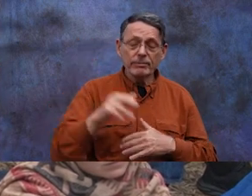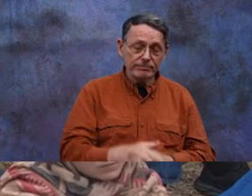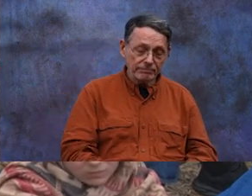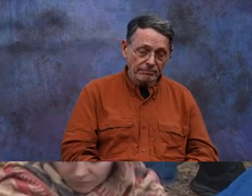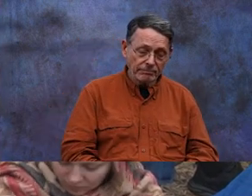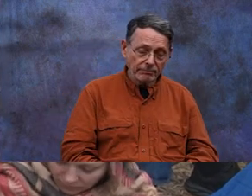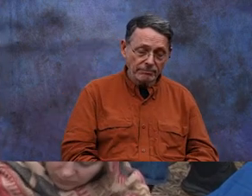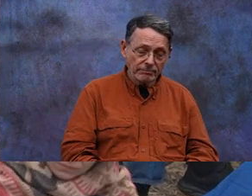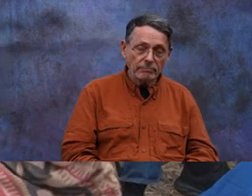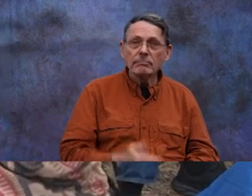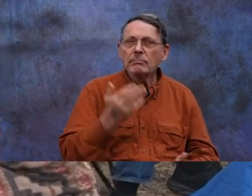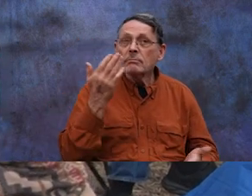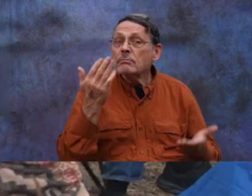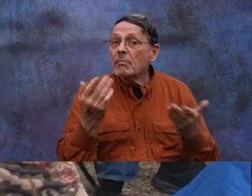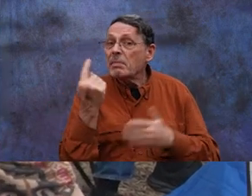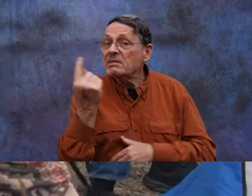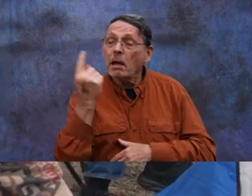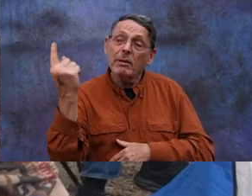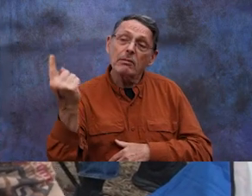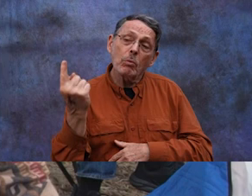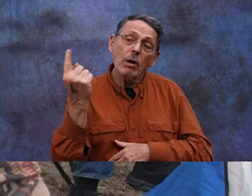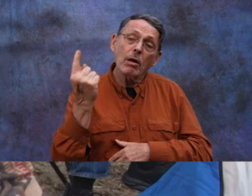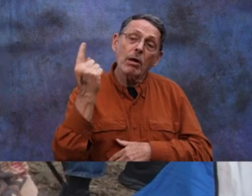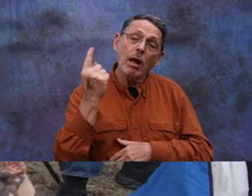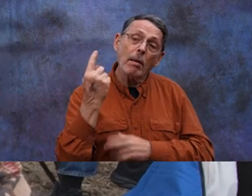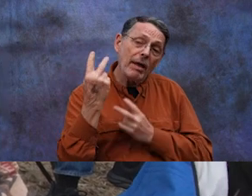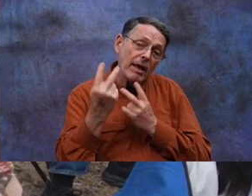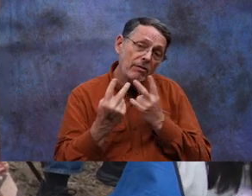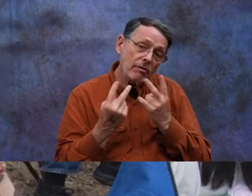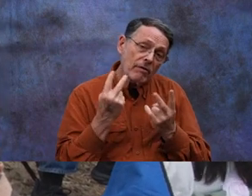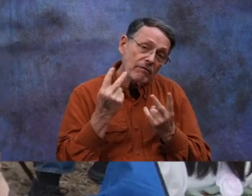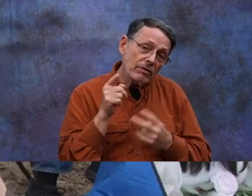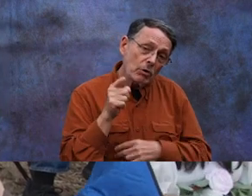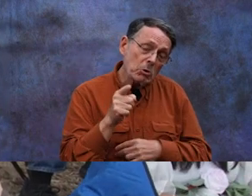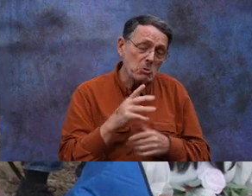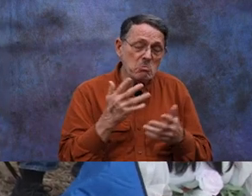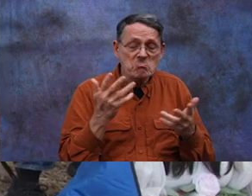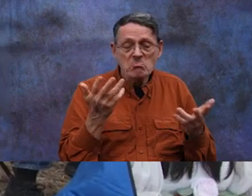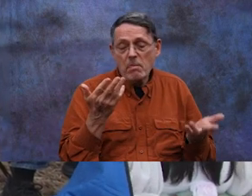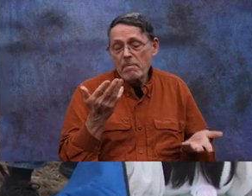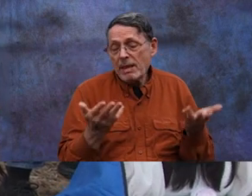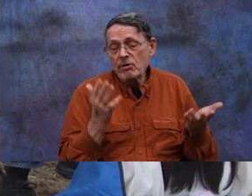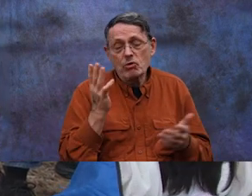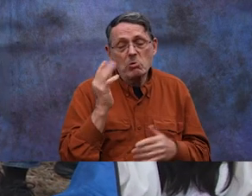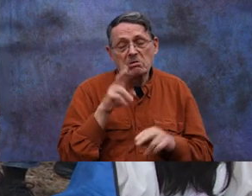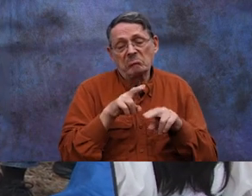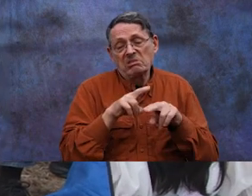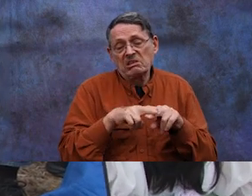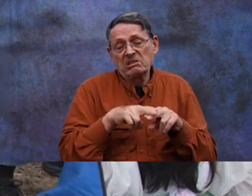Maybe someone's coming to visit you, or maybe you'll sit here by yourself and think.